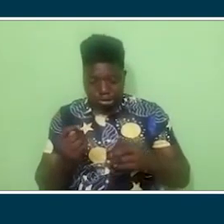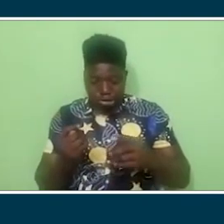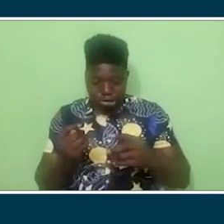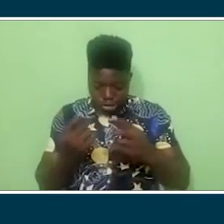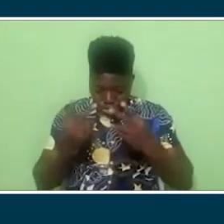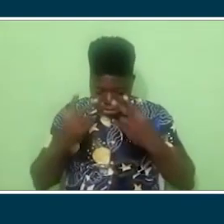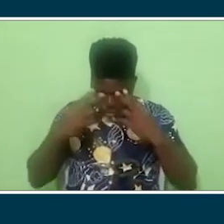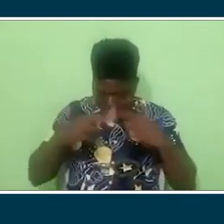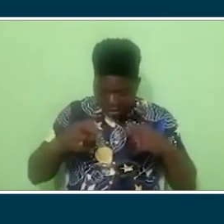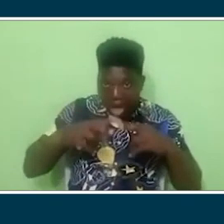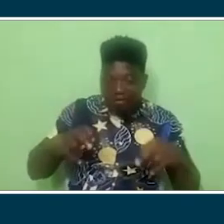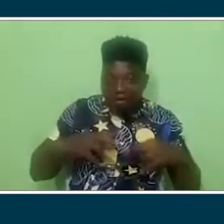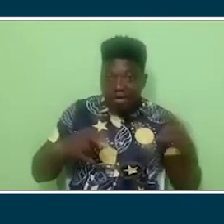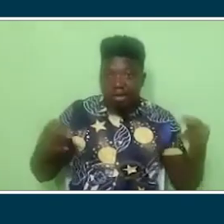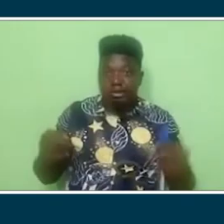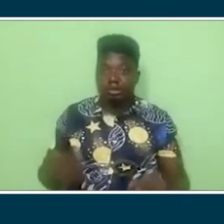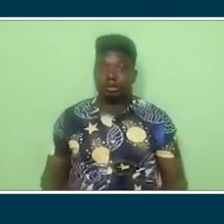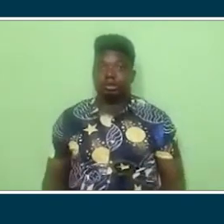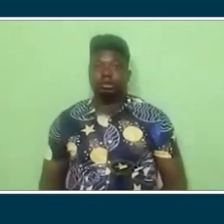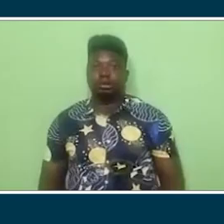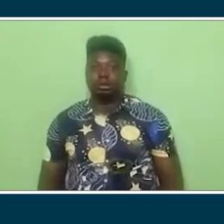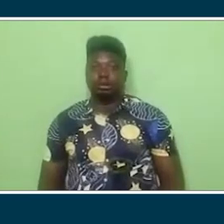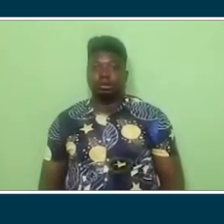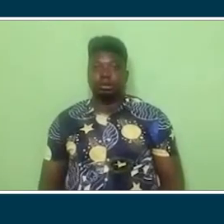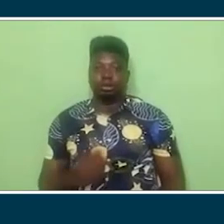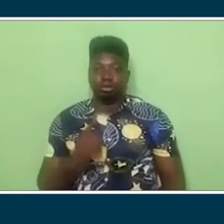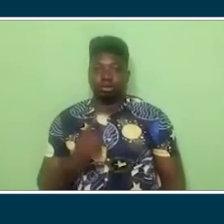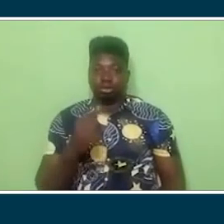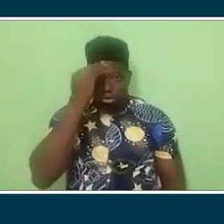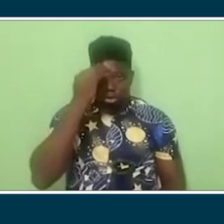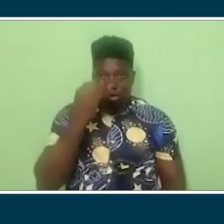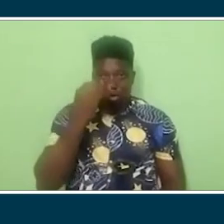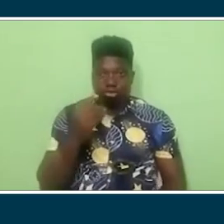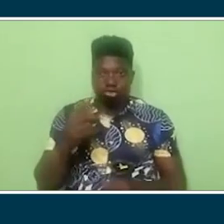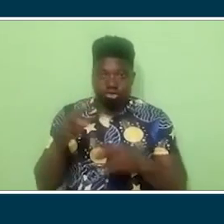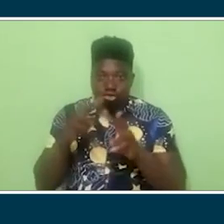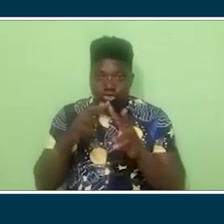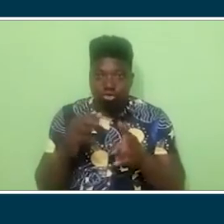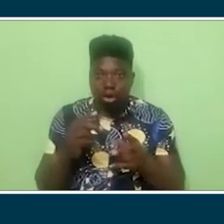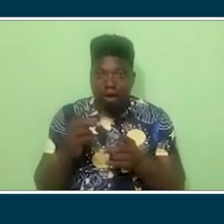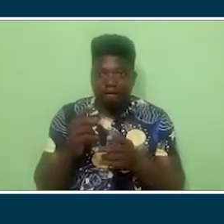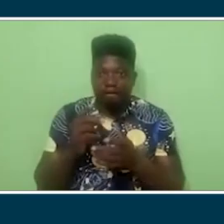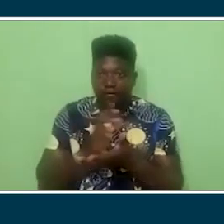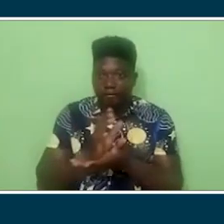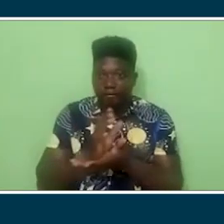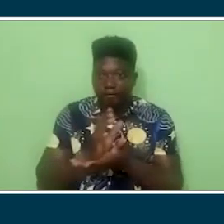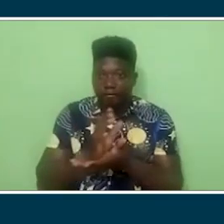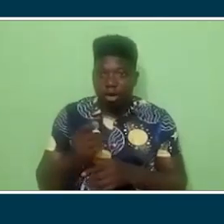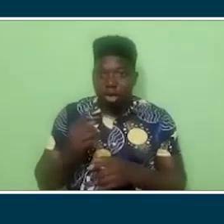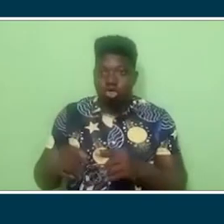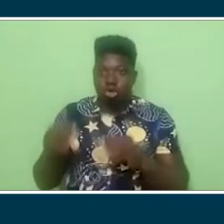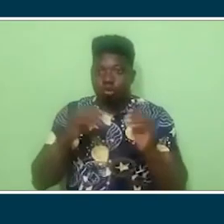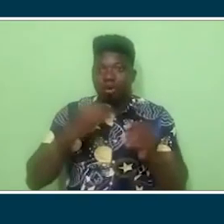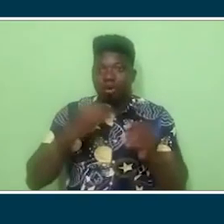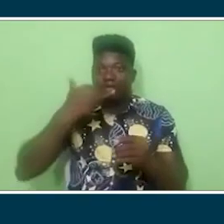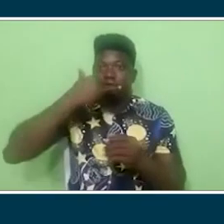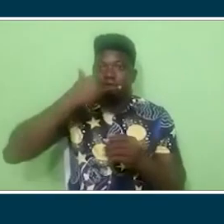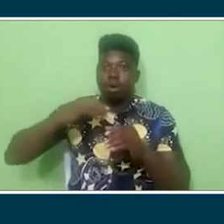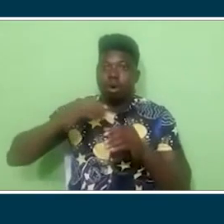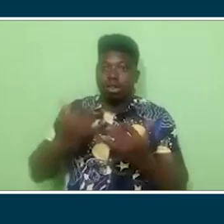where, and if you want to look at video, just look up funa or escarche. The way you spell that